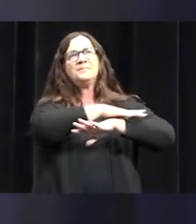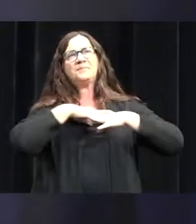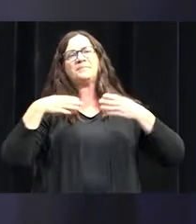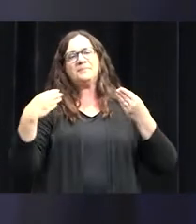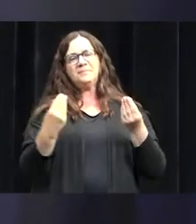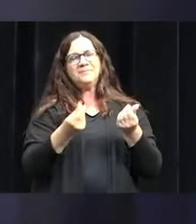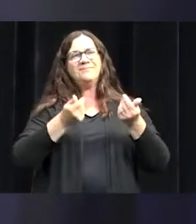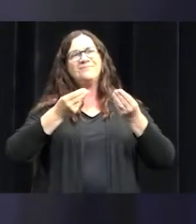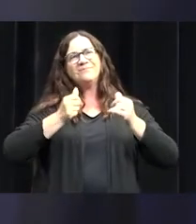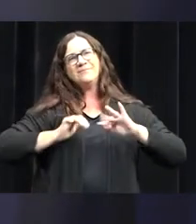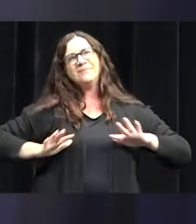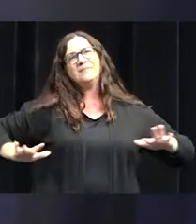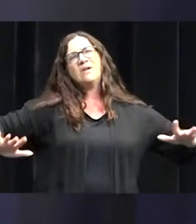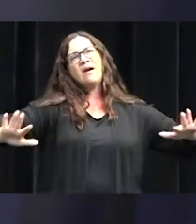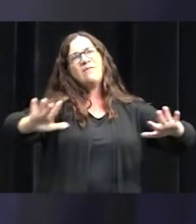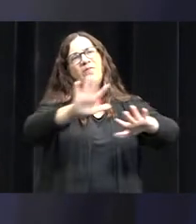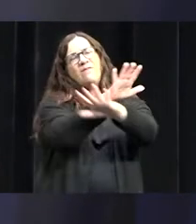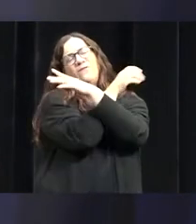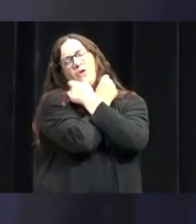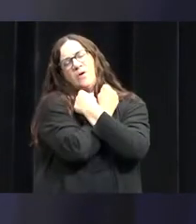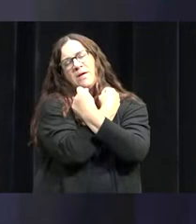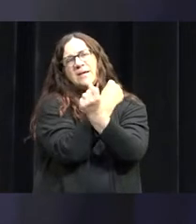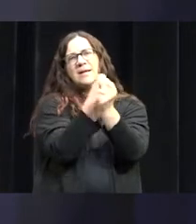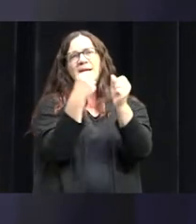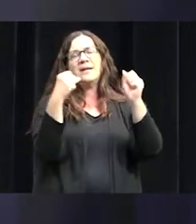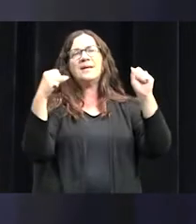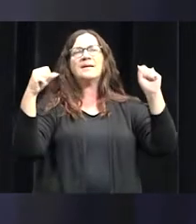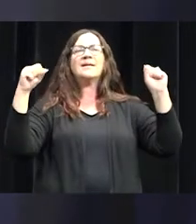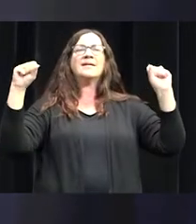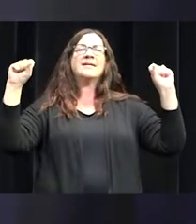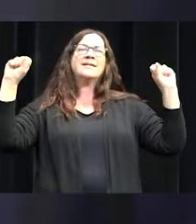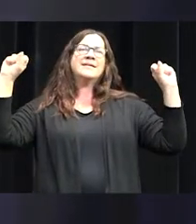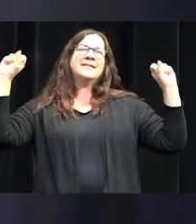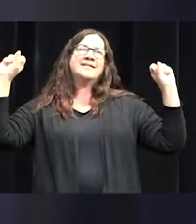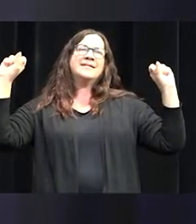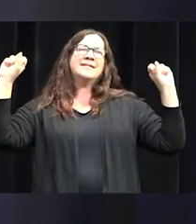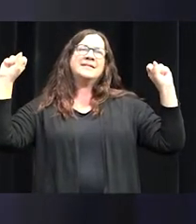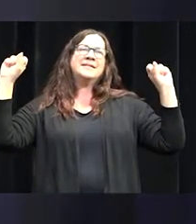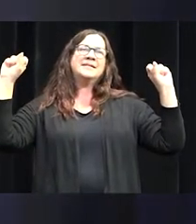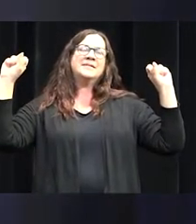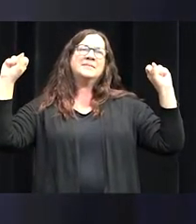or the land of the free